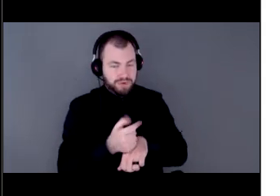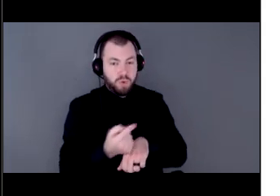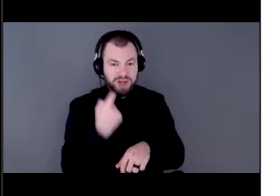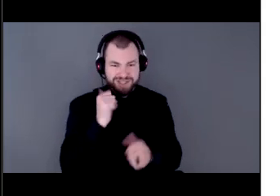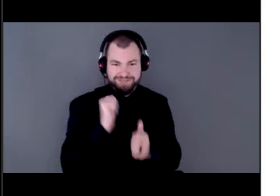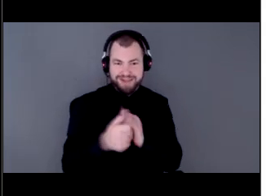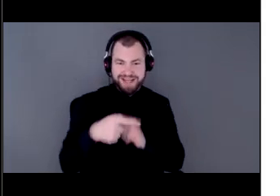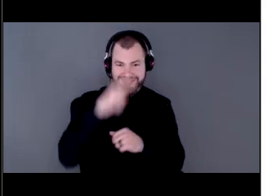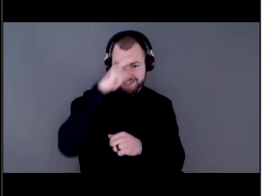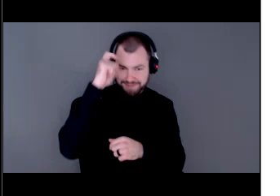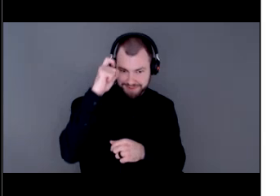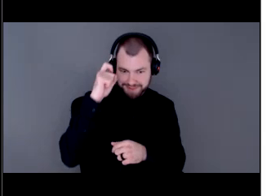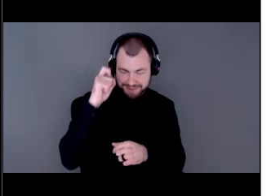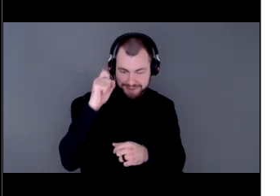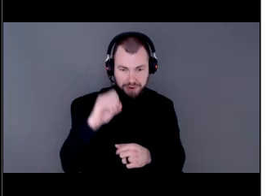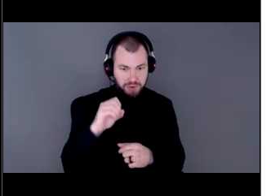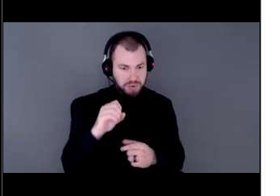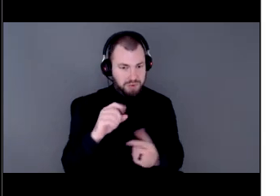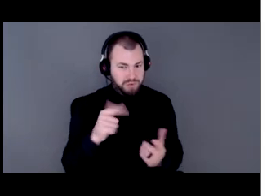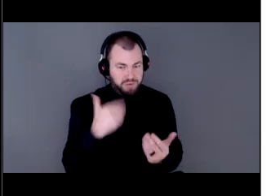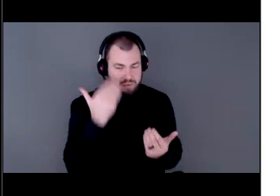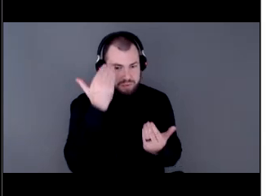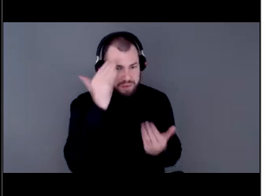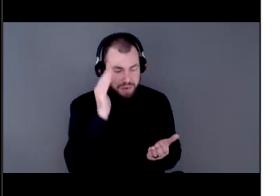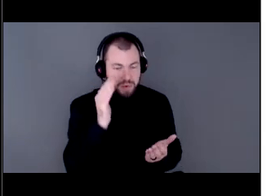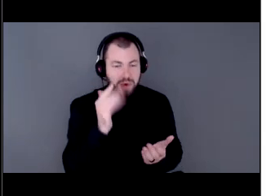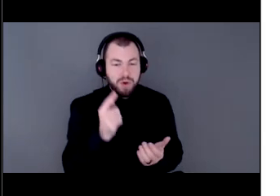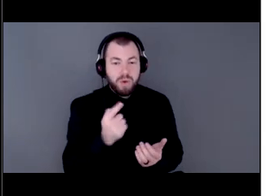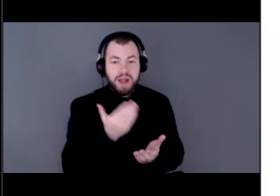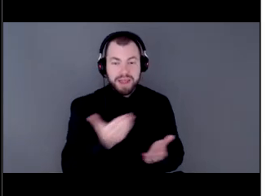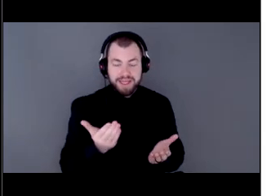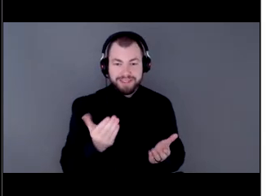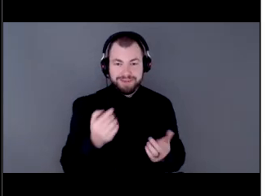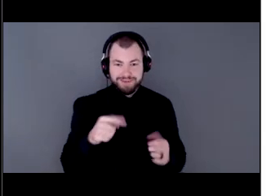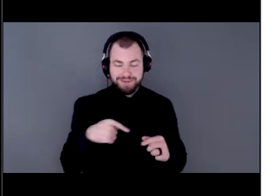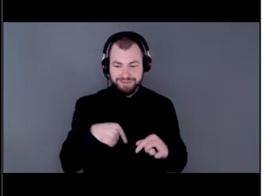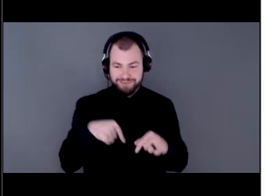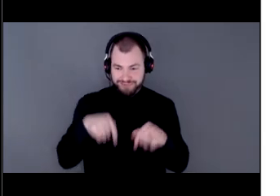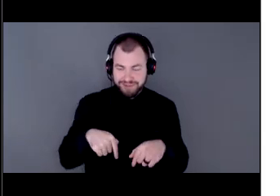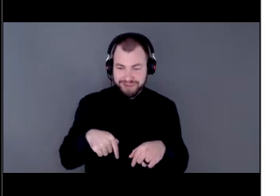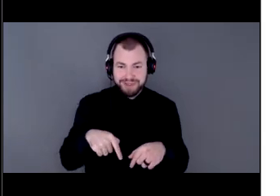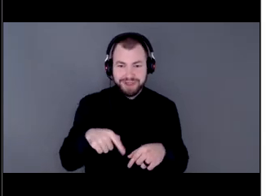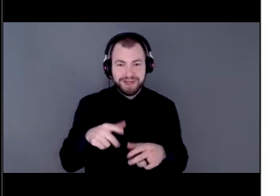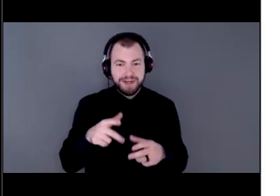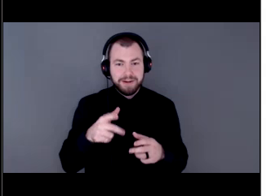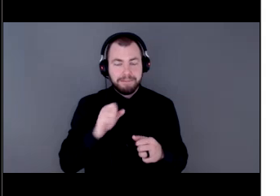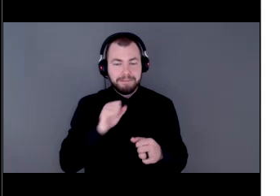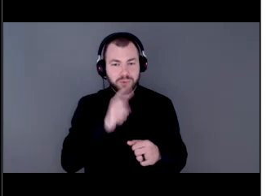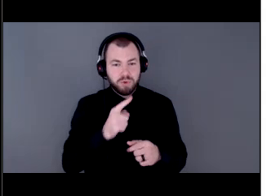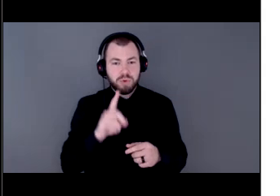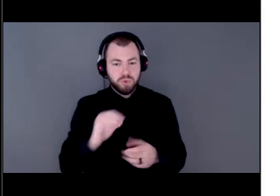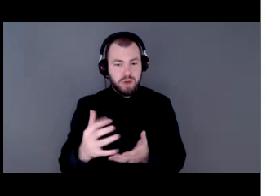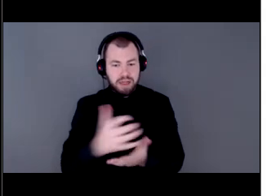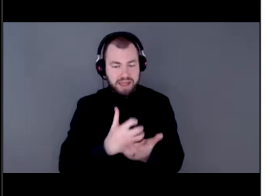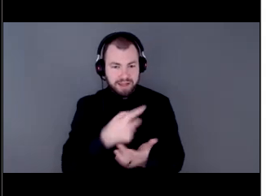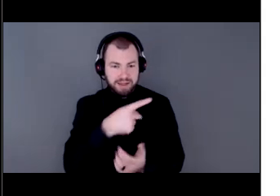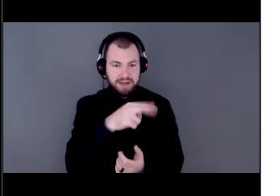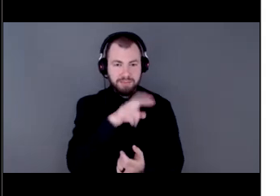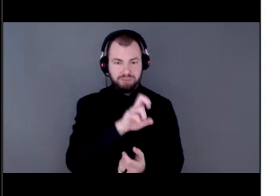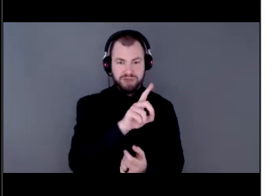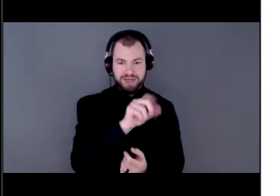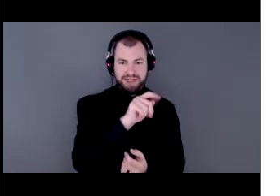we don't know. And one of the things I've jotted down while we're sitting here is making sure that we do collect kind of pre-data before we start doing